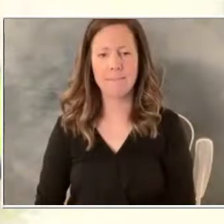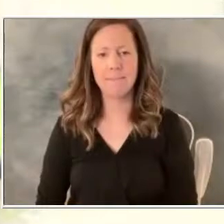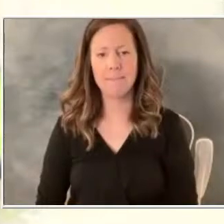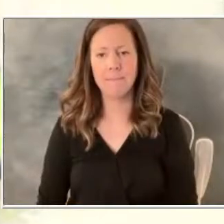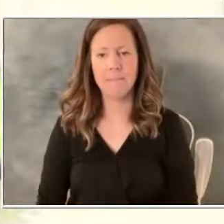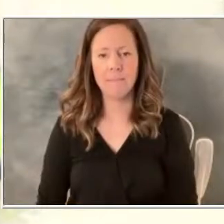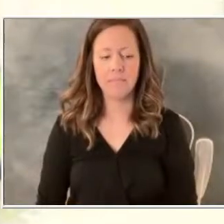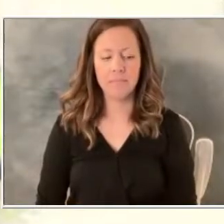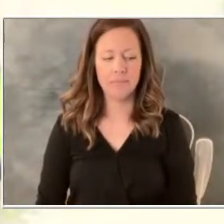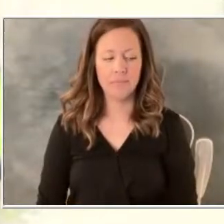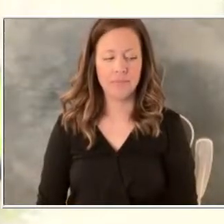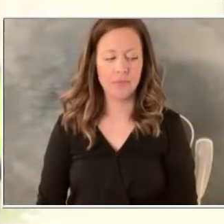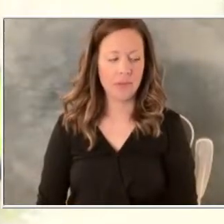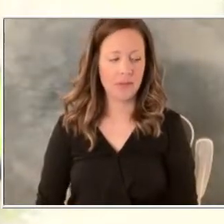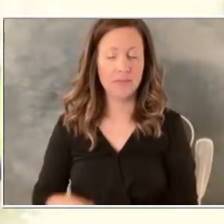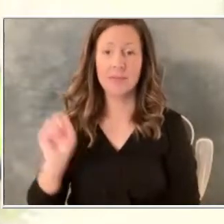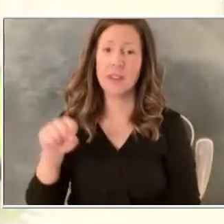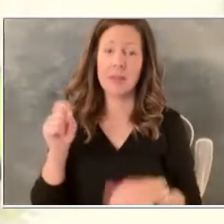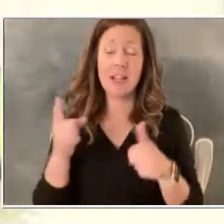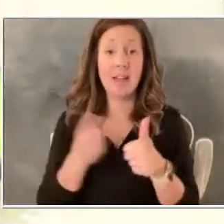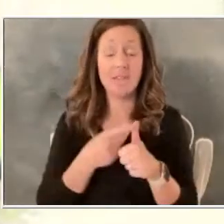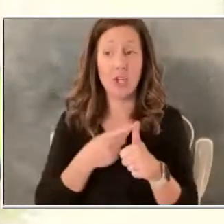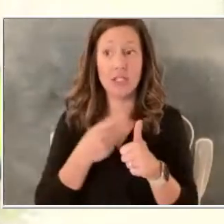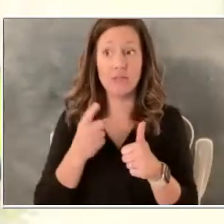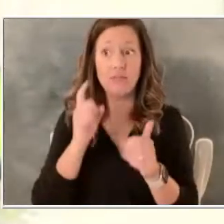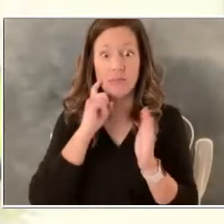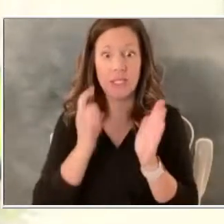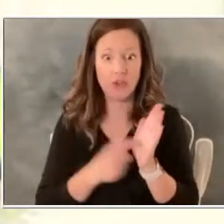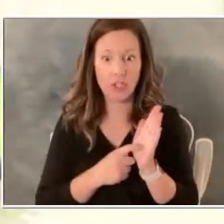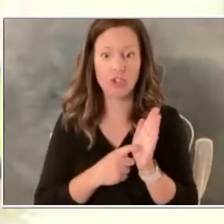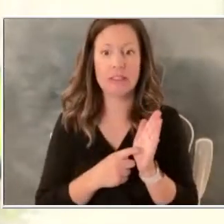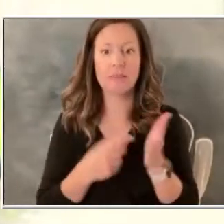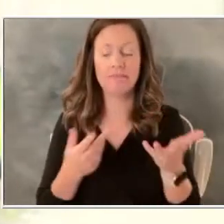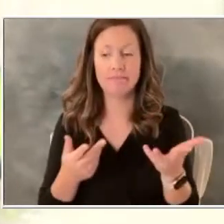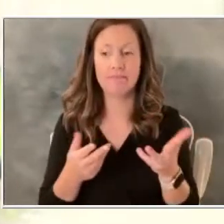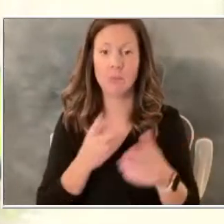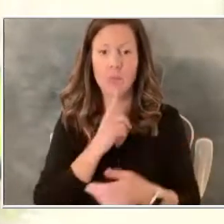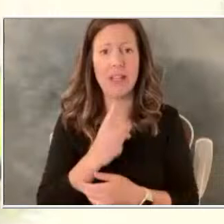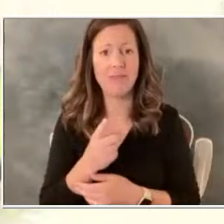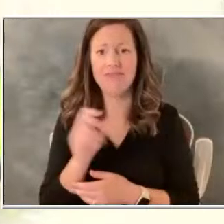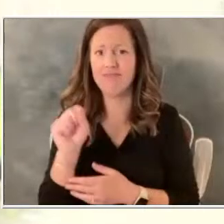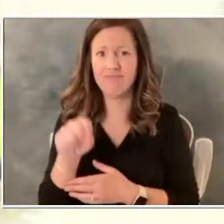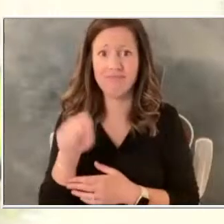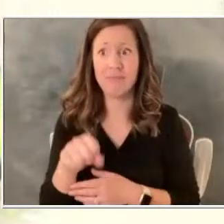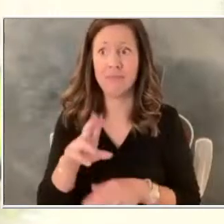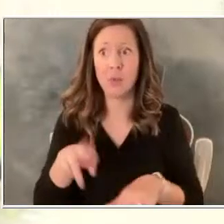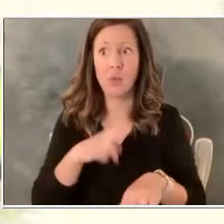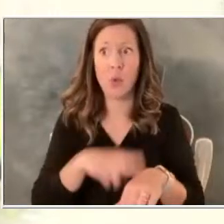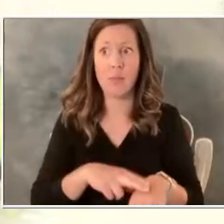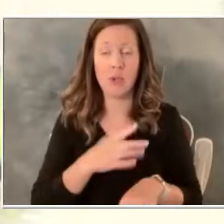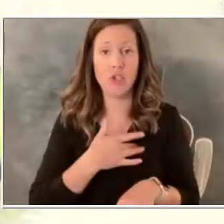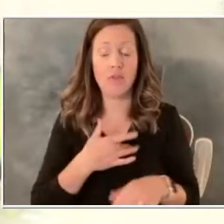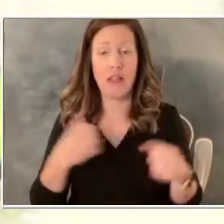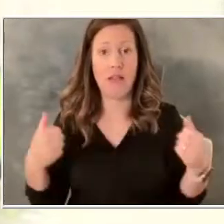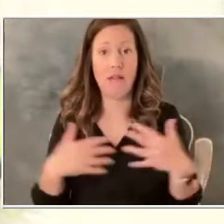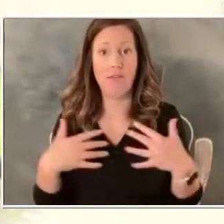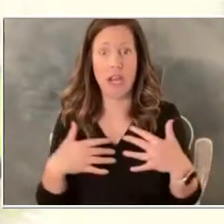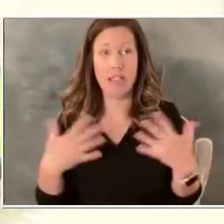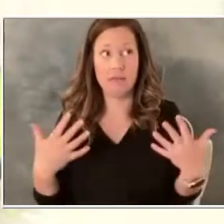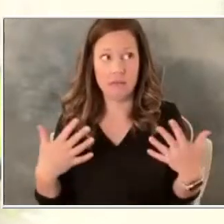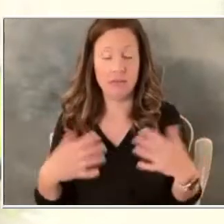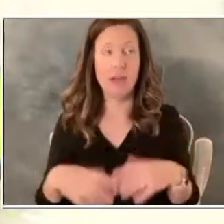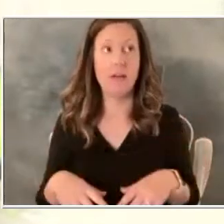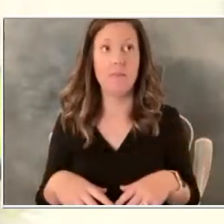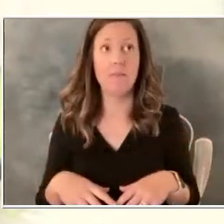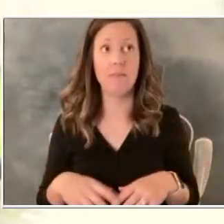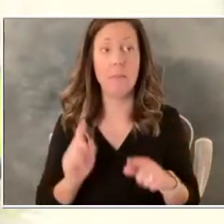Yeah, of course. I mean, first acknowledging that is something that it's honest to be afraid of that and to be hesitant, but to talk about it. That's